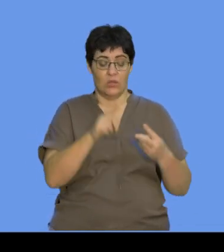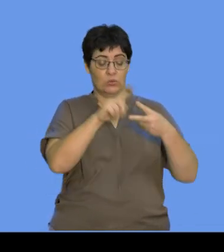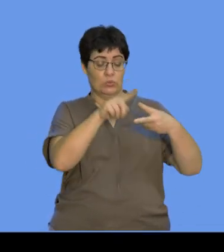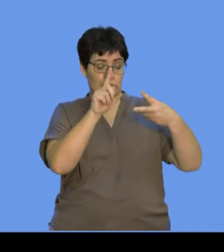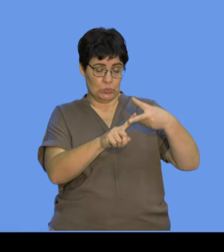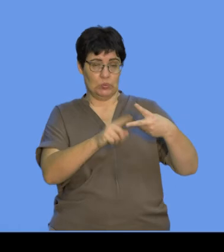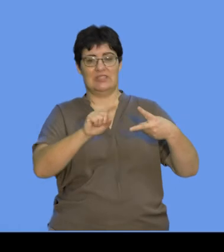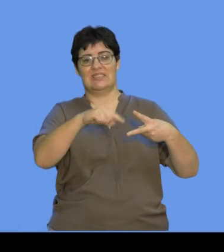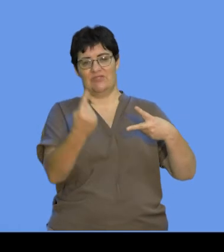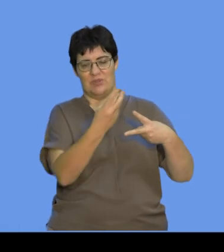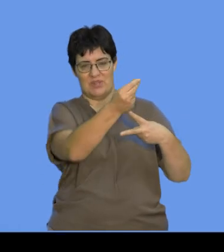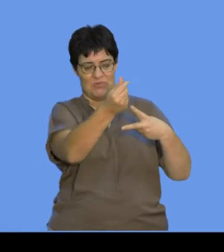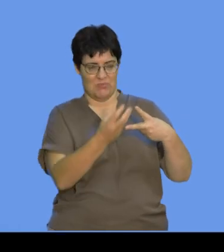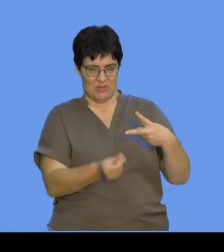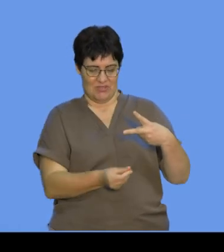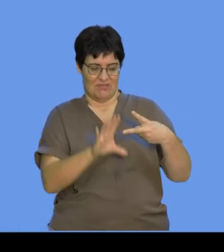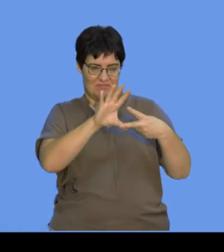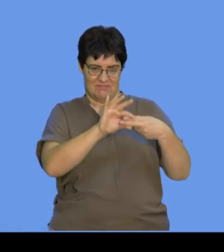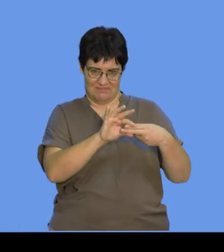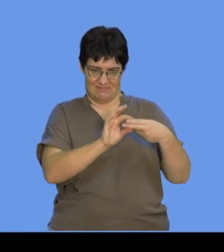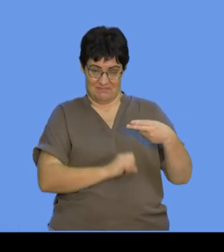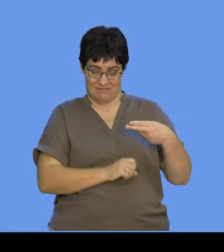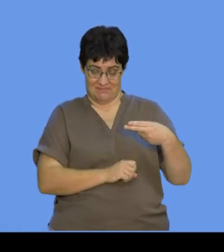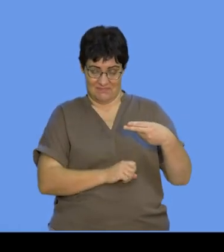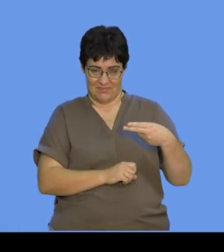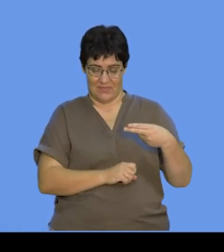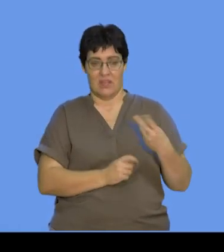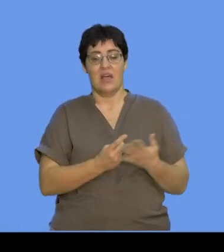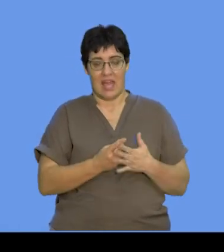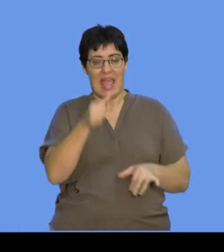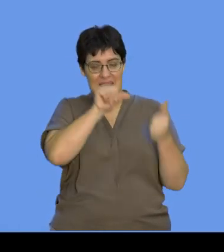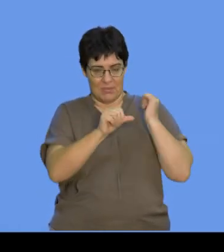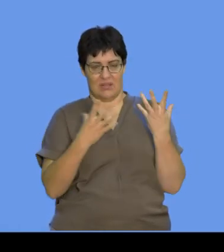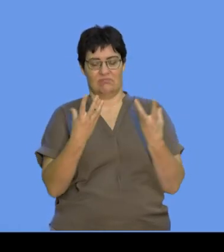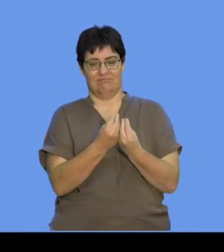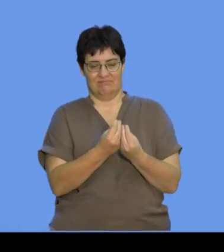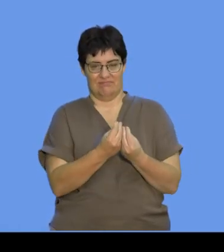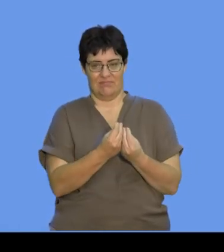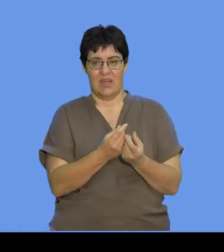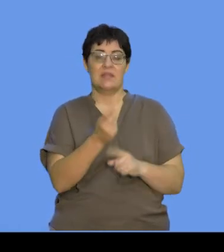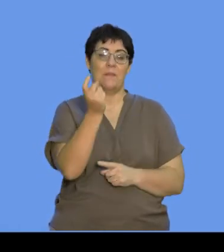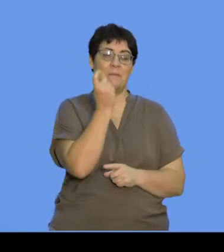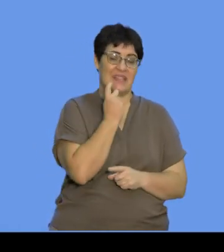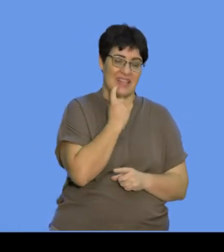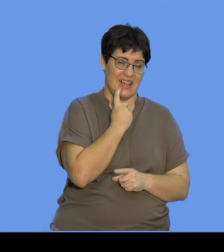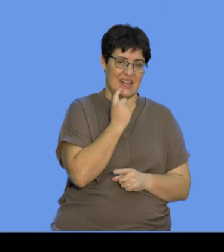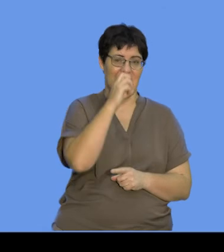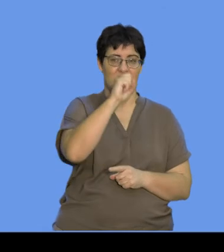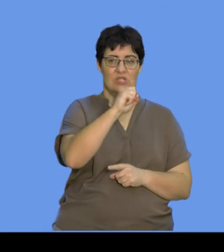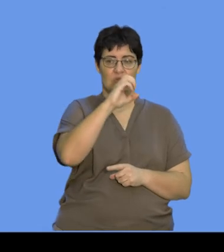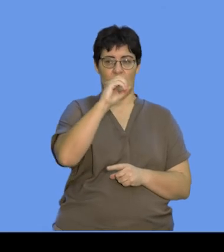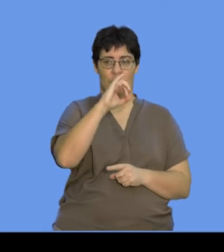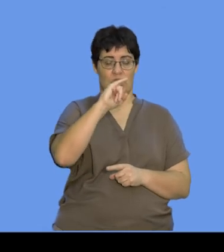different materials or 2 different substances that are chemically joined together, which is a metal, which is sodium, which is a